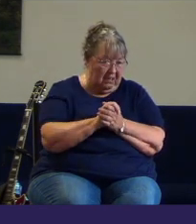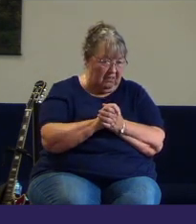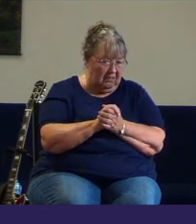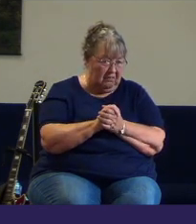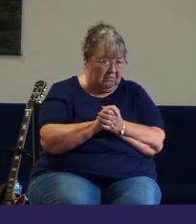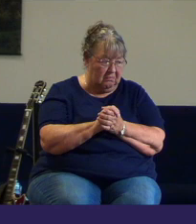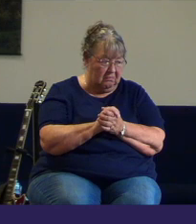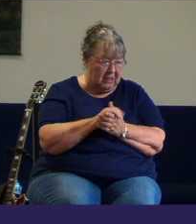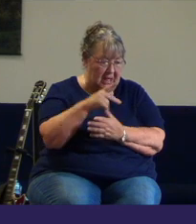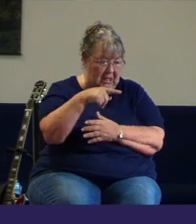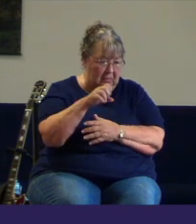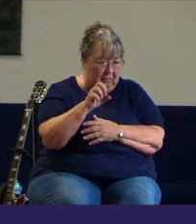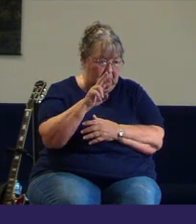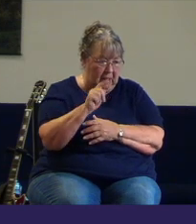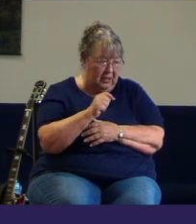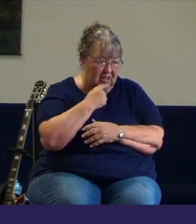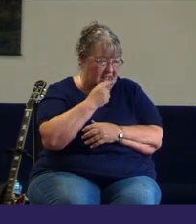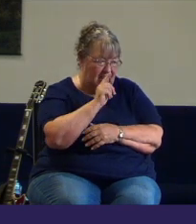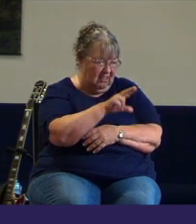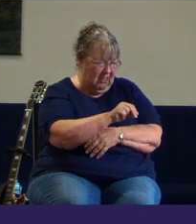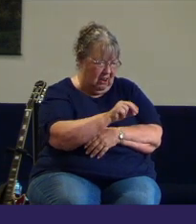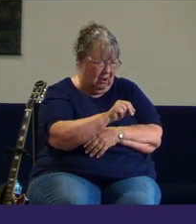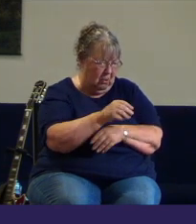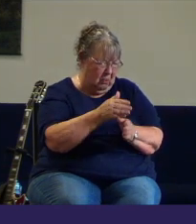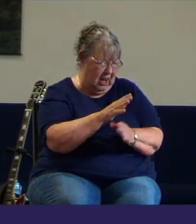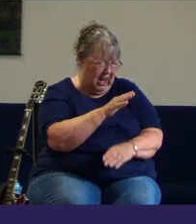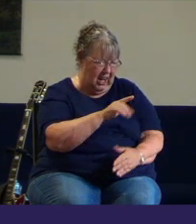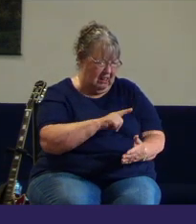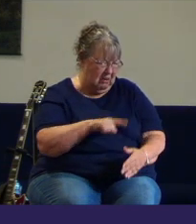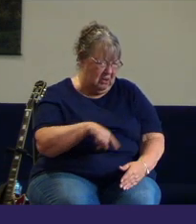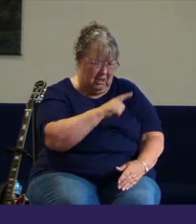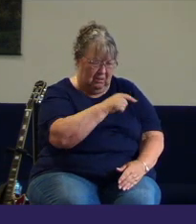way. That can't happen. No way.